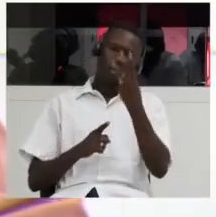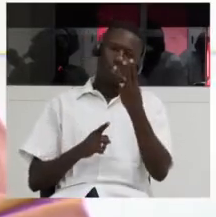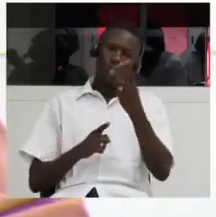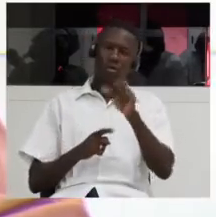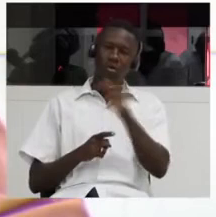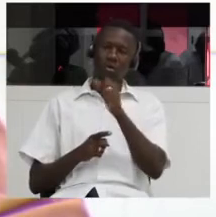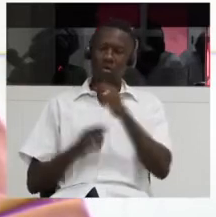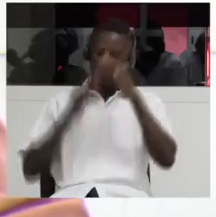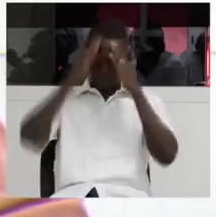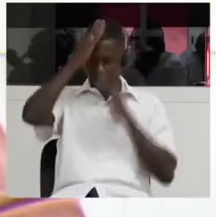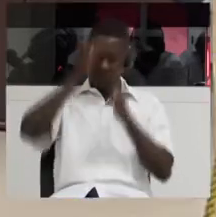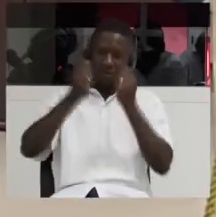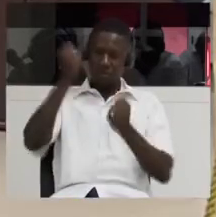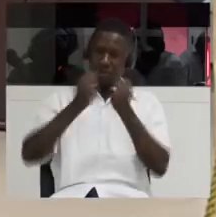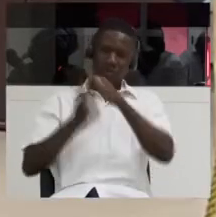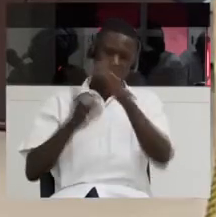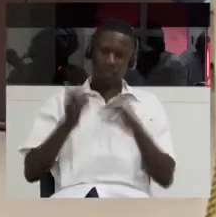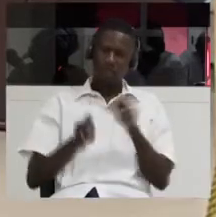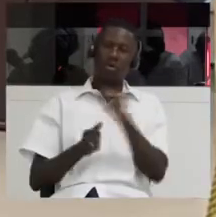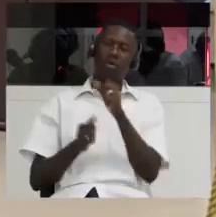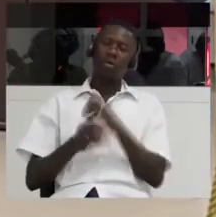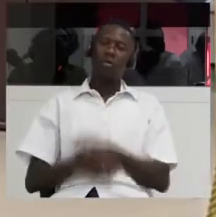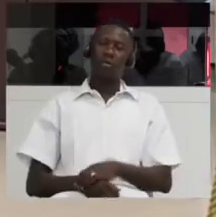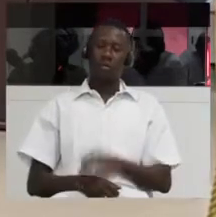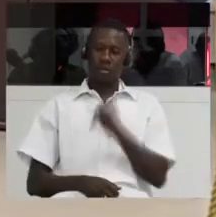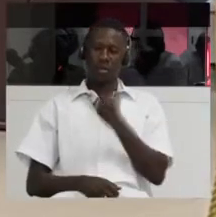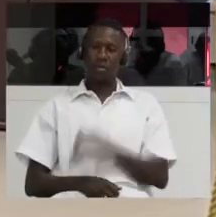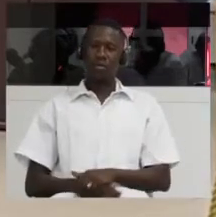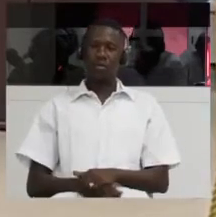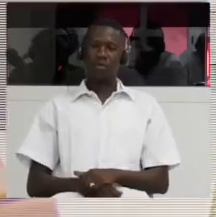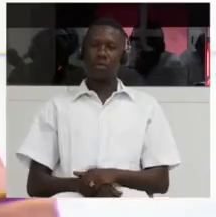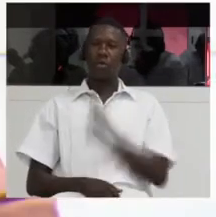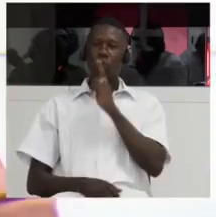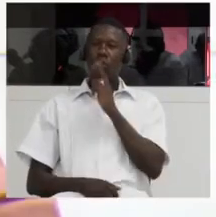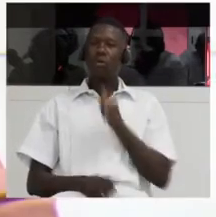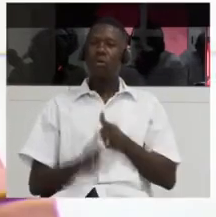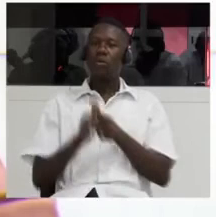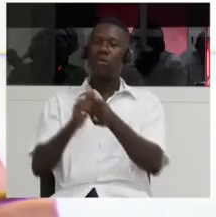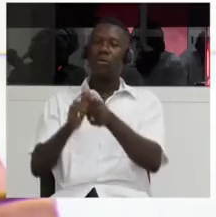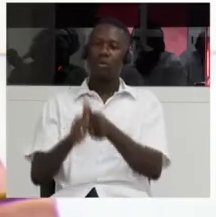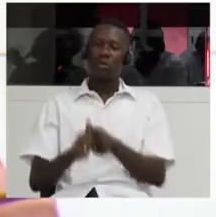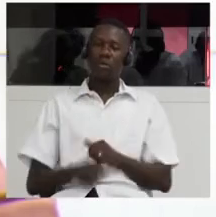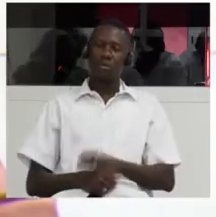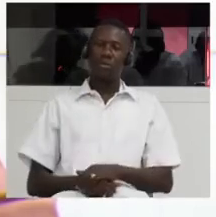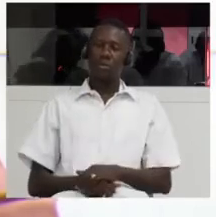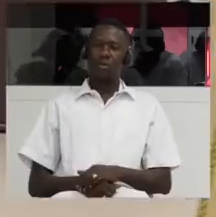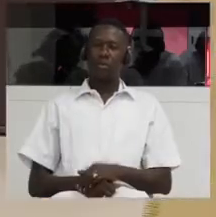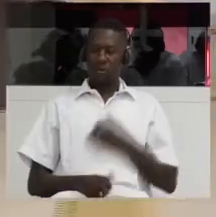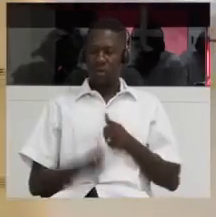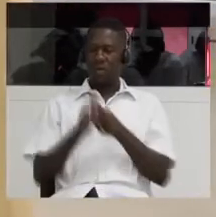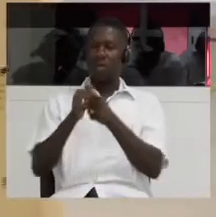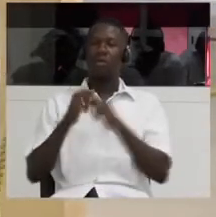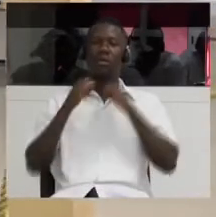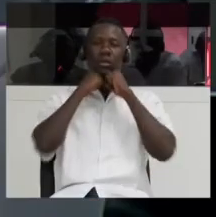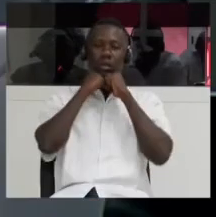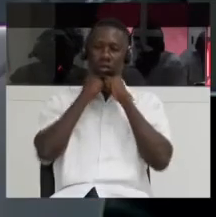Yes. Right. Okay. So tell us, who led the group? It was led by Sana Sabali, being the senior man. So tell us